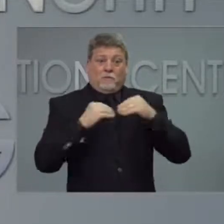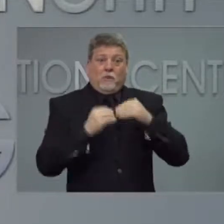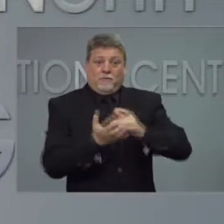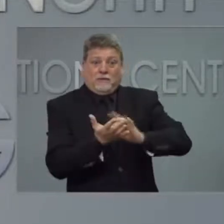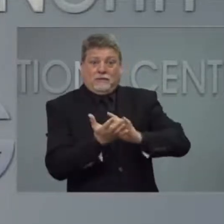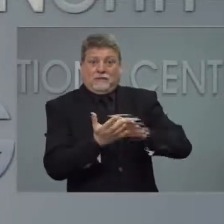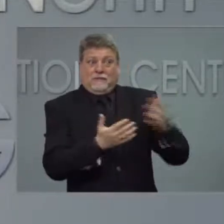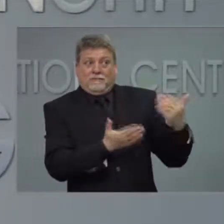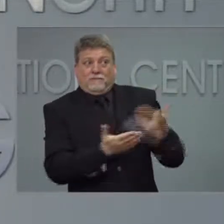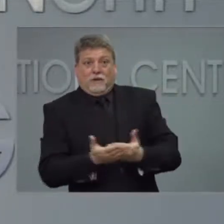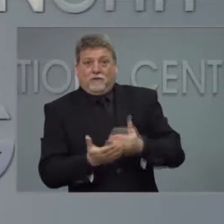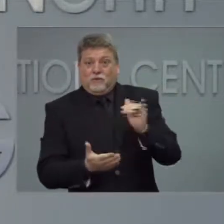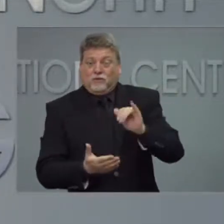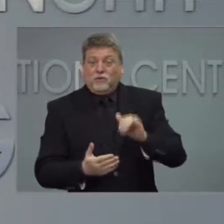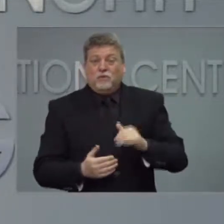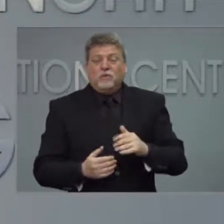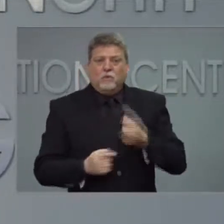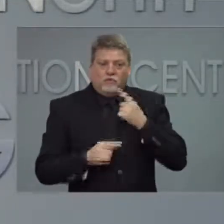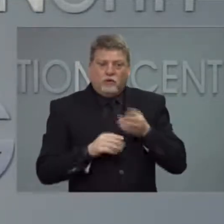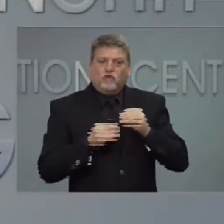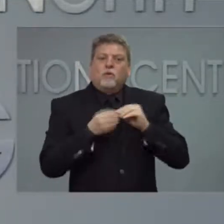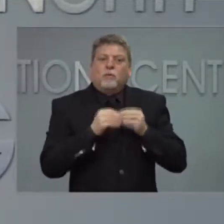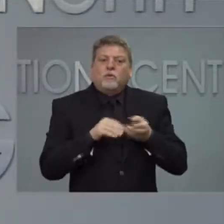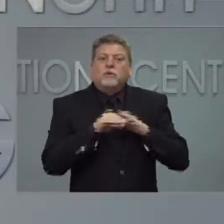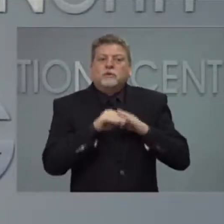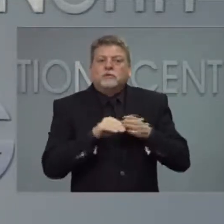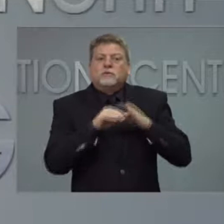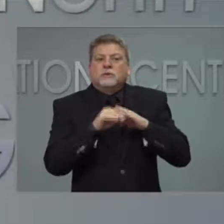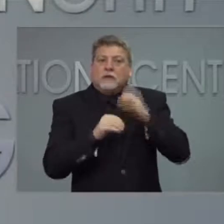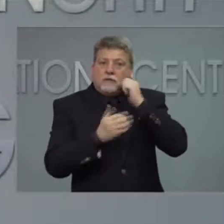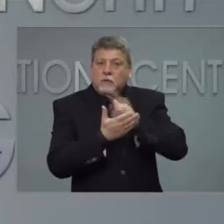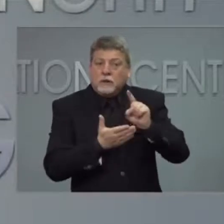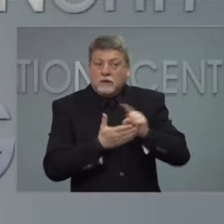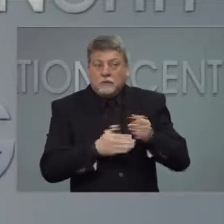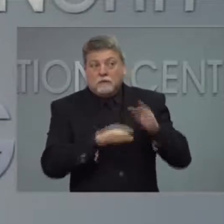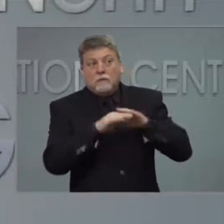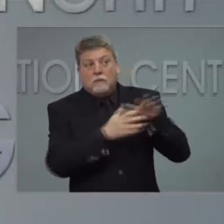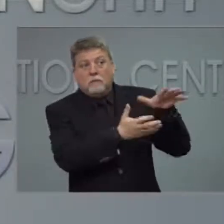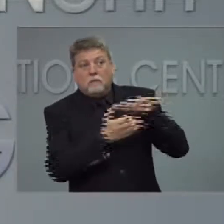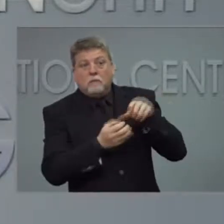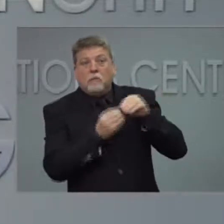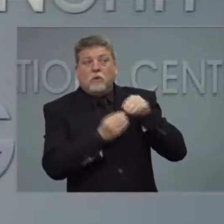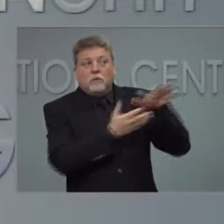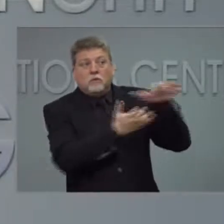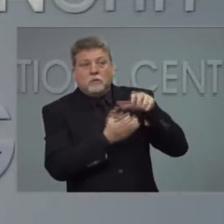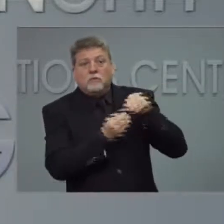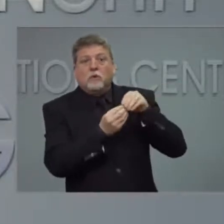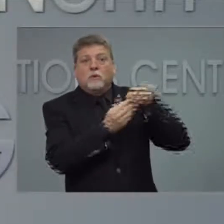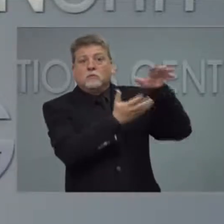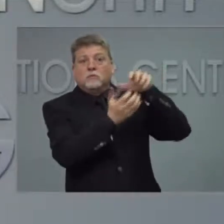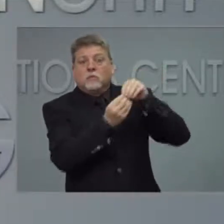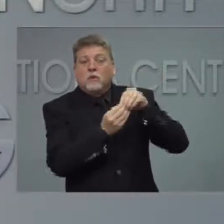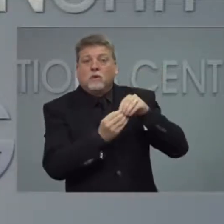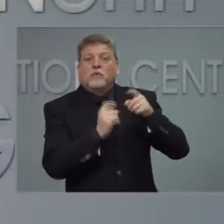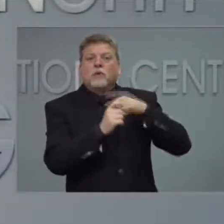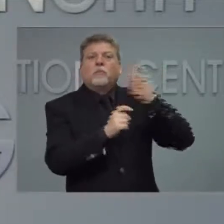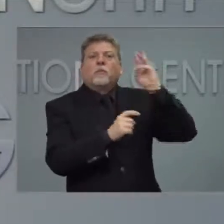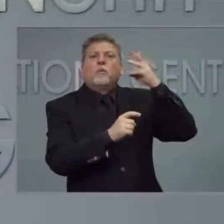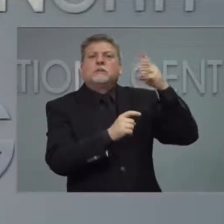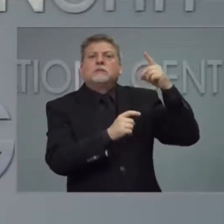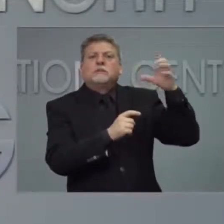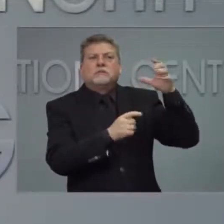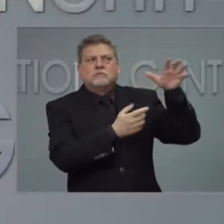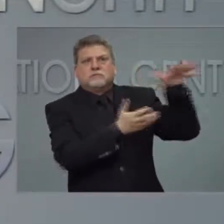state most every week. We've seen an increase that has been given to us by the Washington Biden